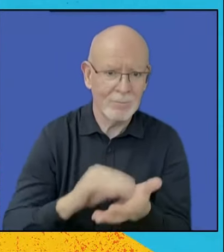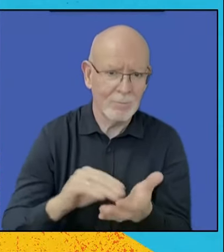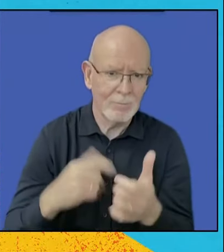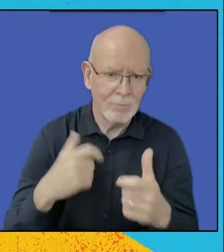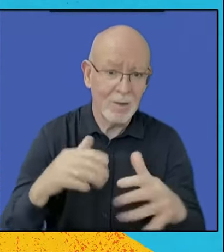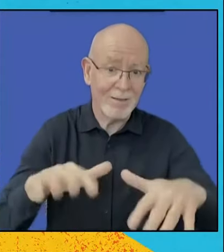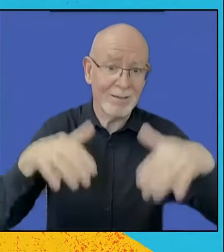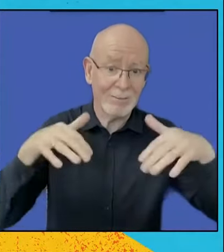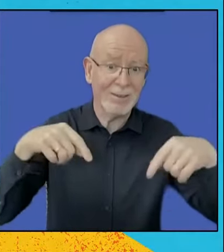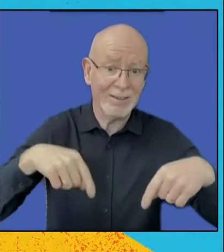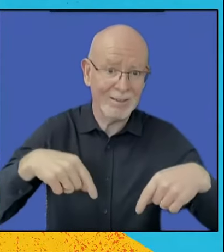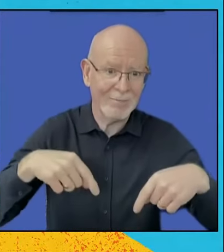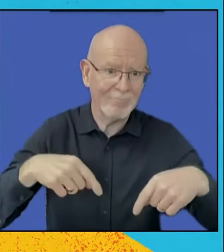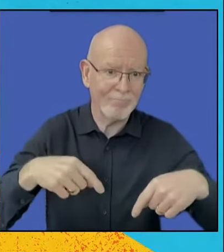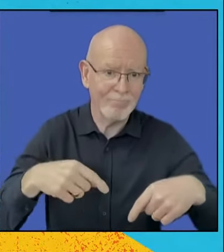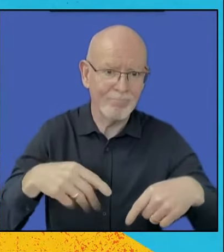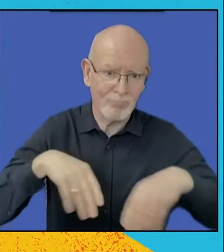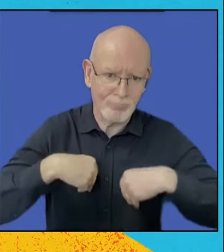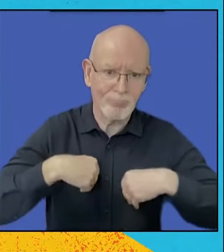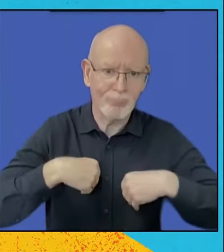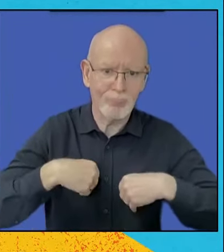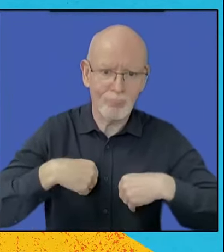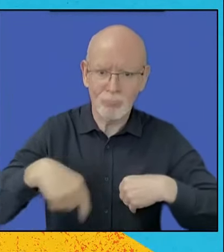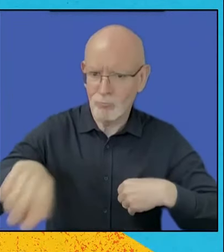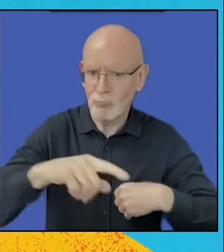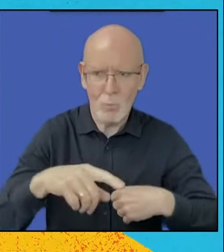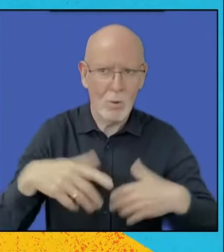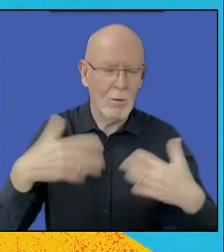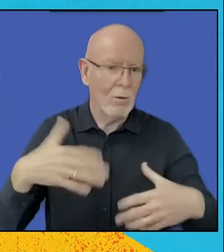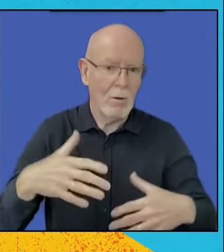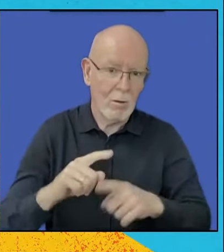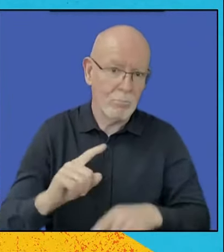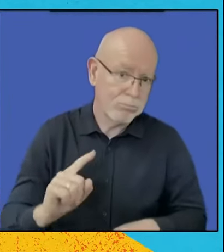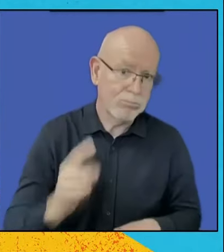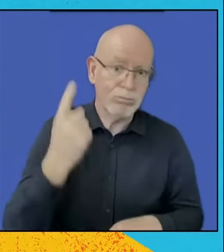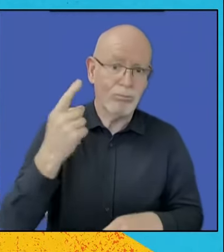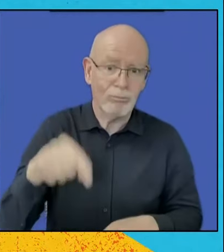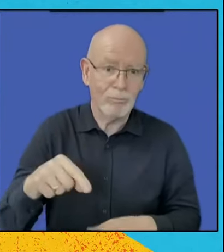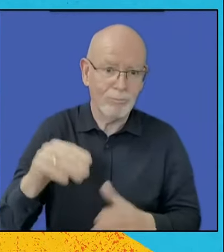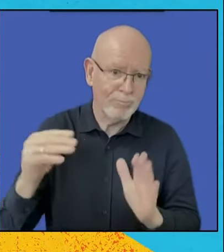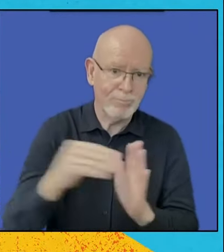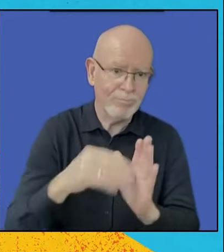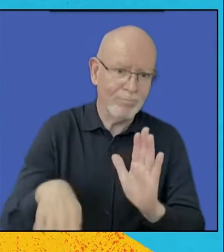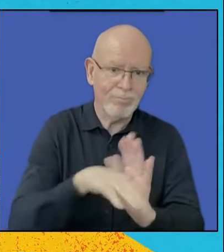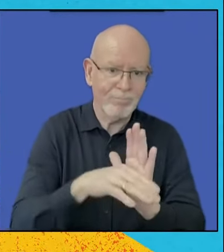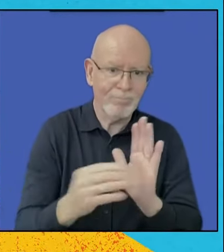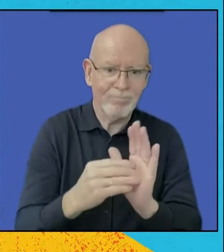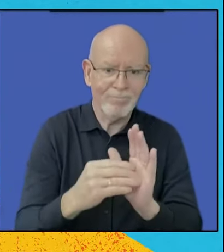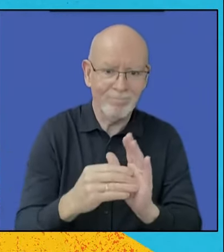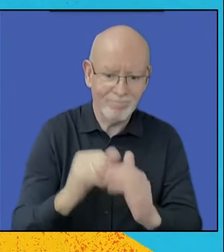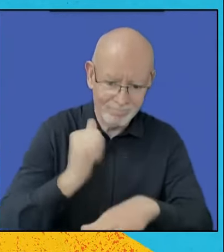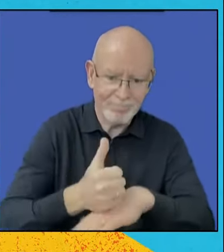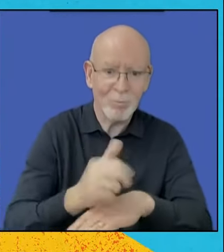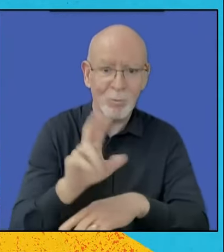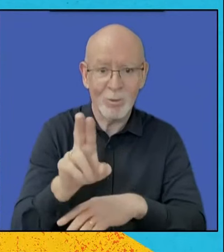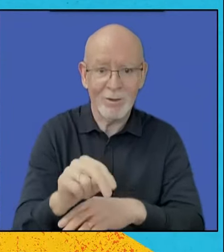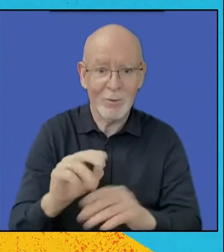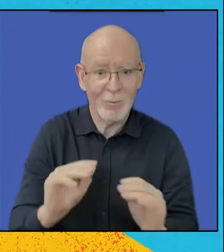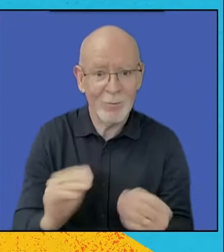far. And just last week, the Secretary General, as he shared earlier, launched a policy brief outlining